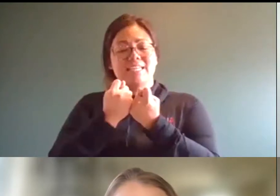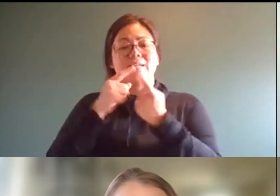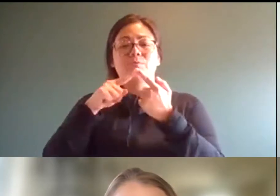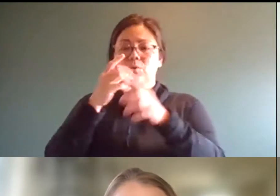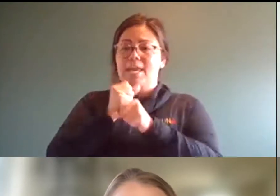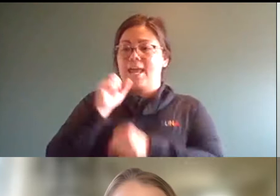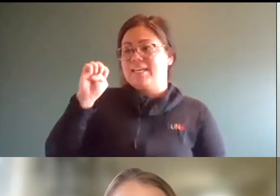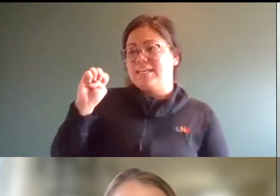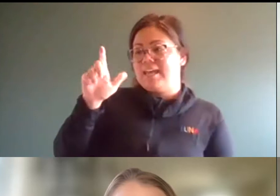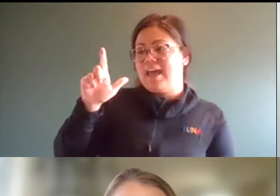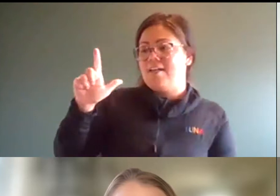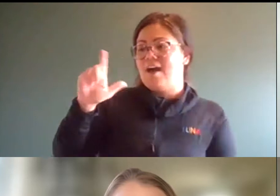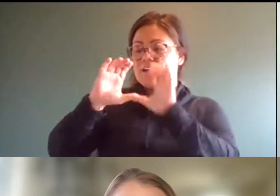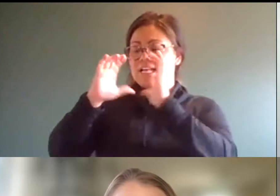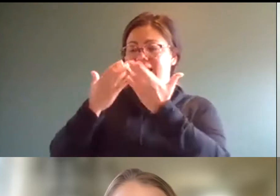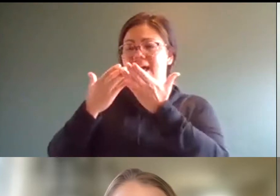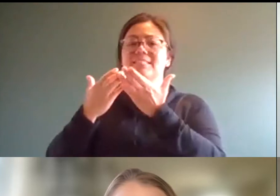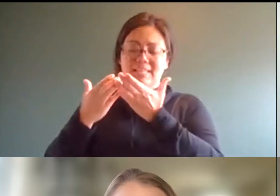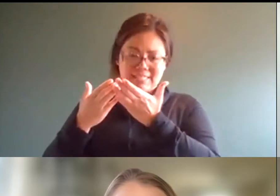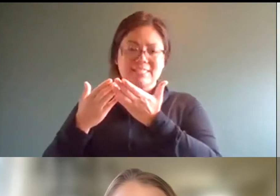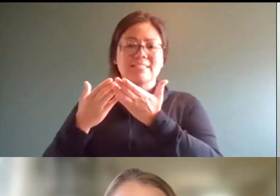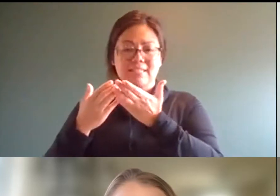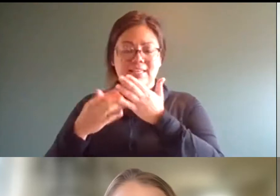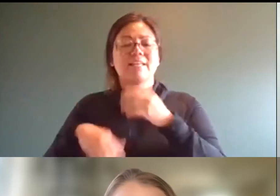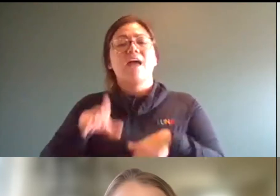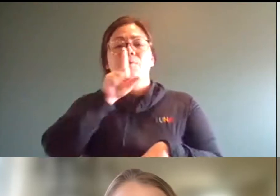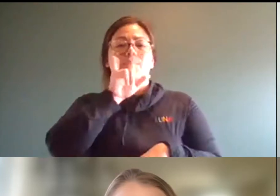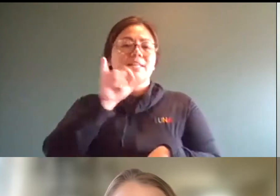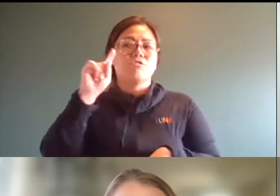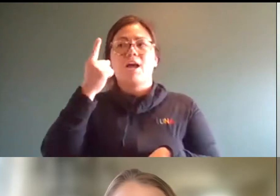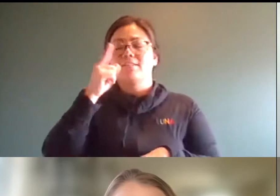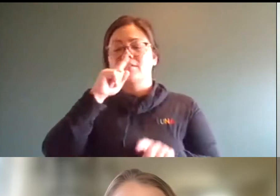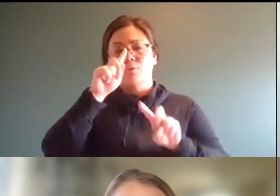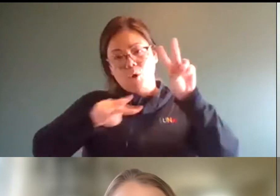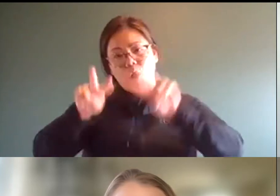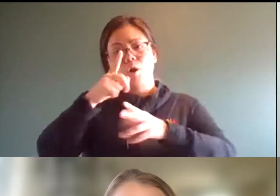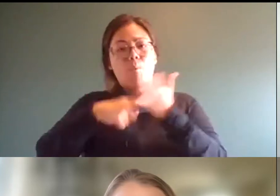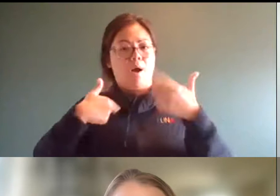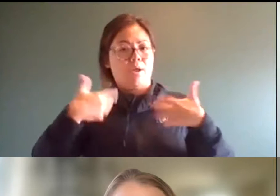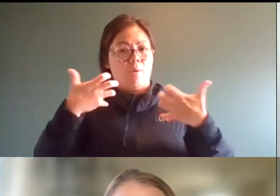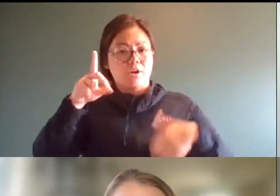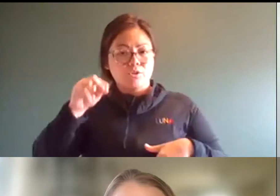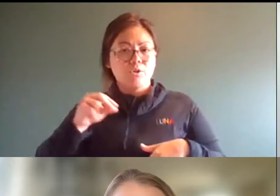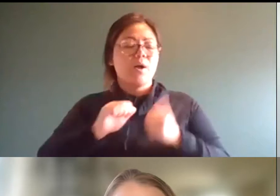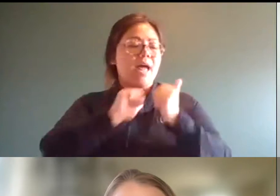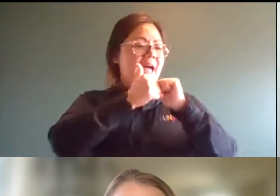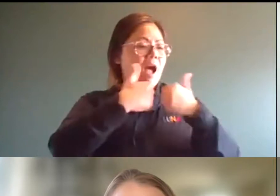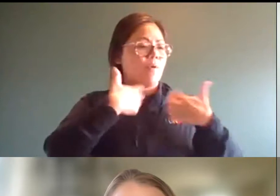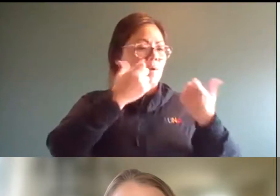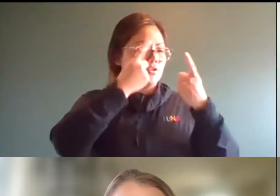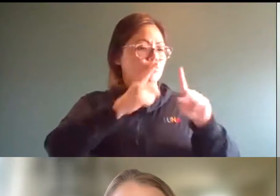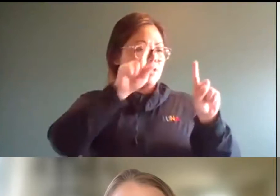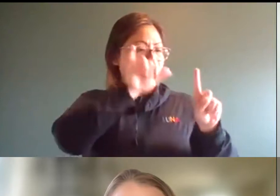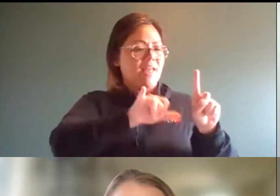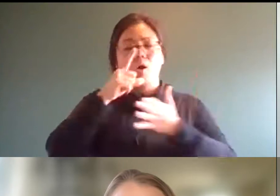ELL classes together, and really just take a look at what we want to do, how do we want to achieve this, what's